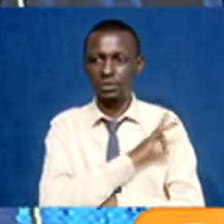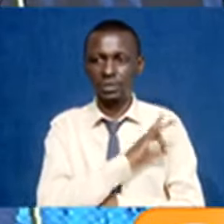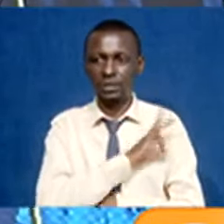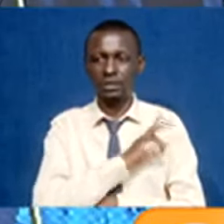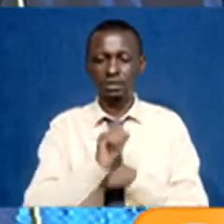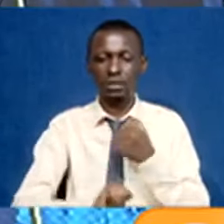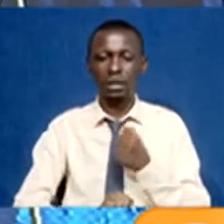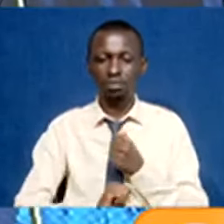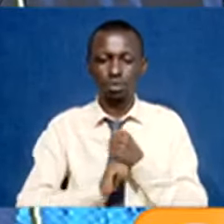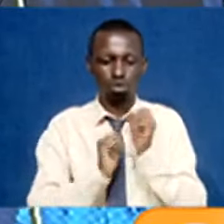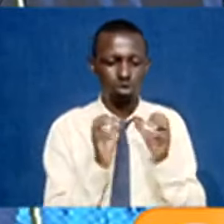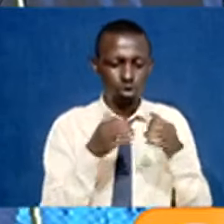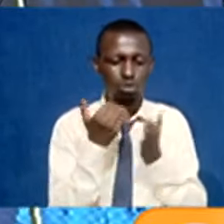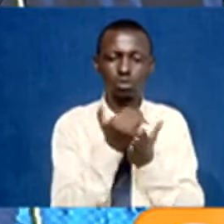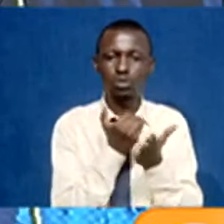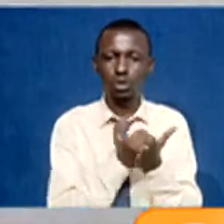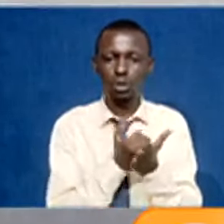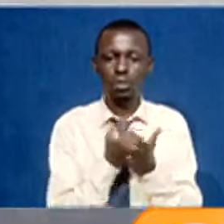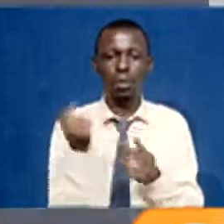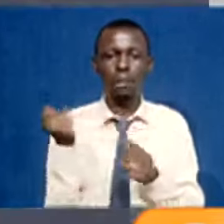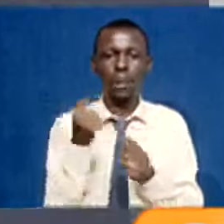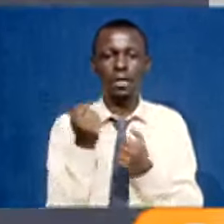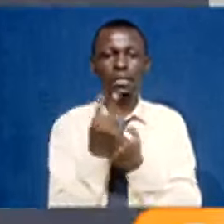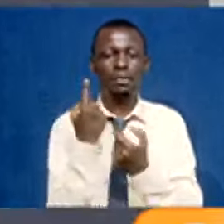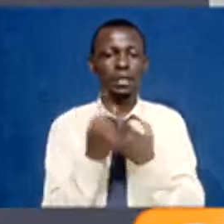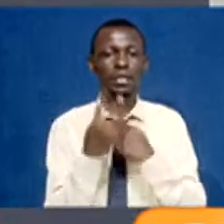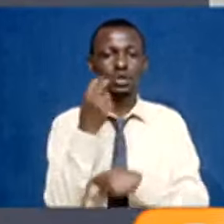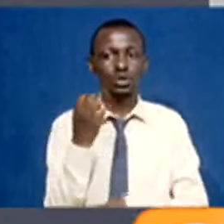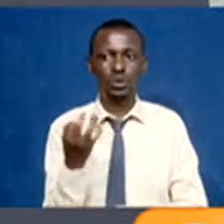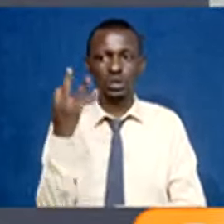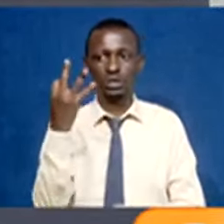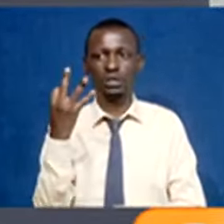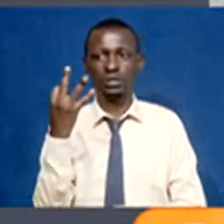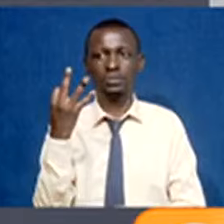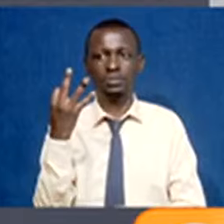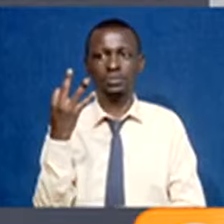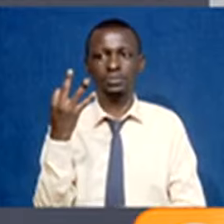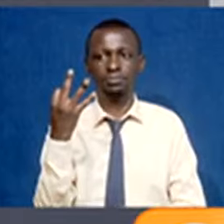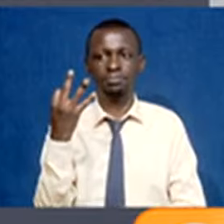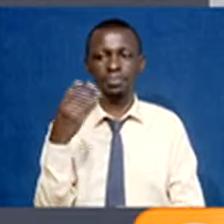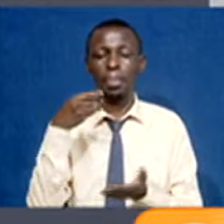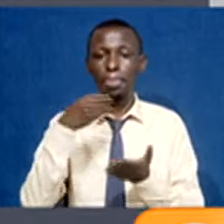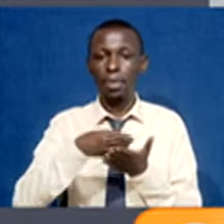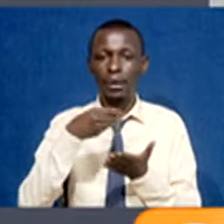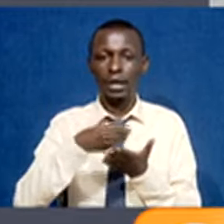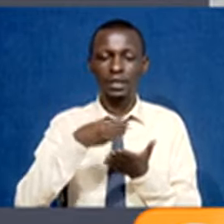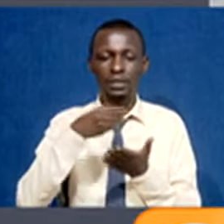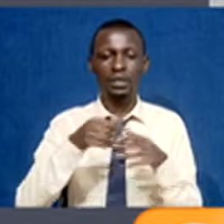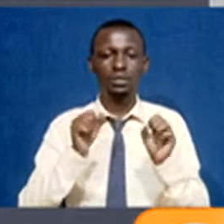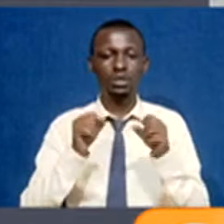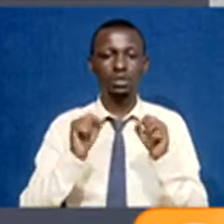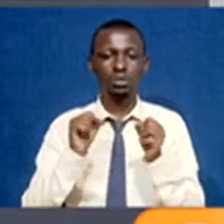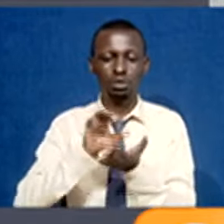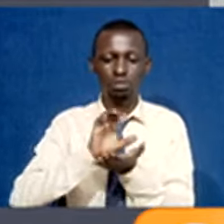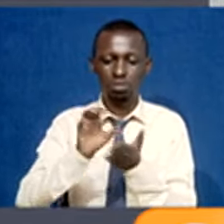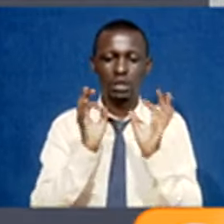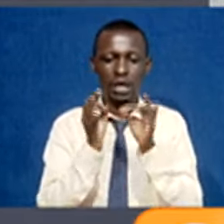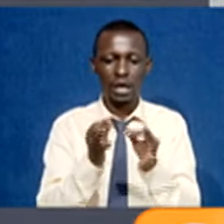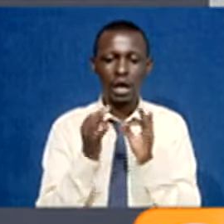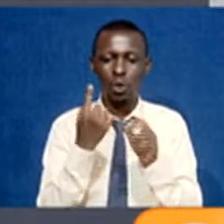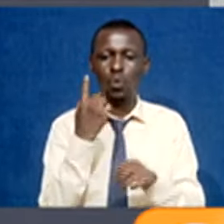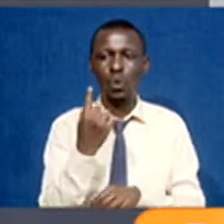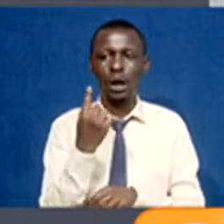Jamii program for December 2023. The Inua Jamii cash was credited to the accounts of